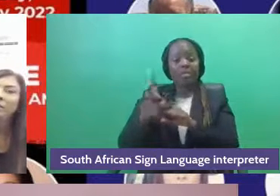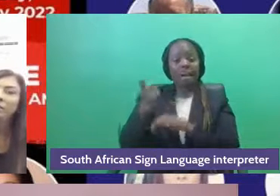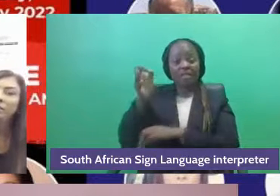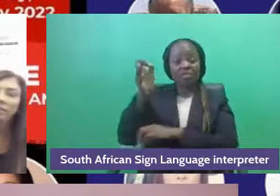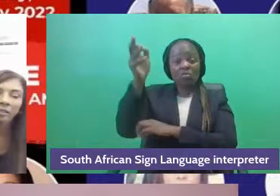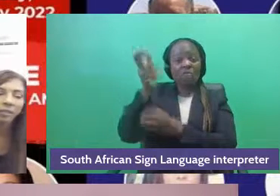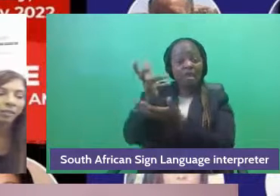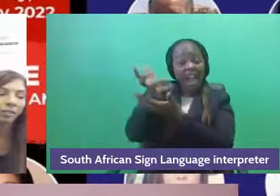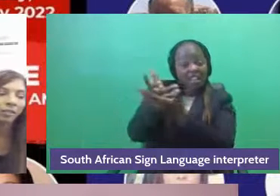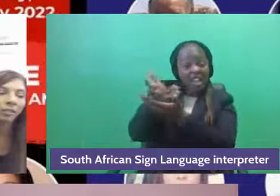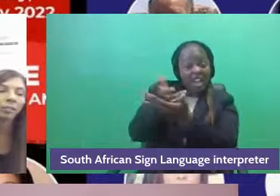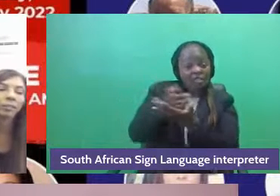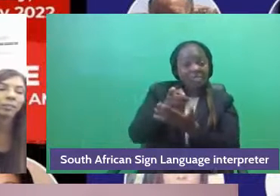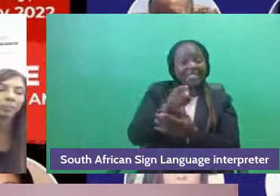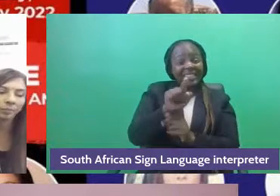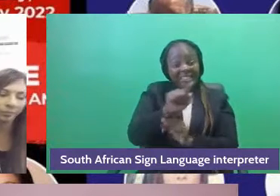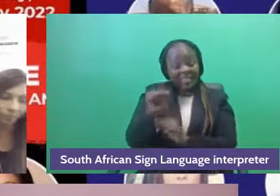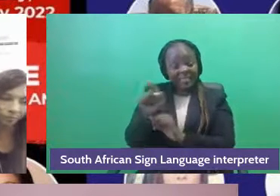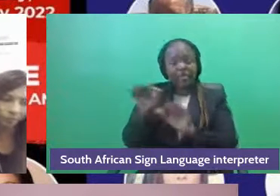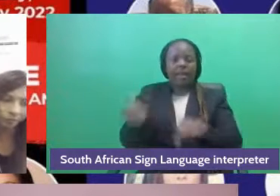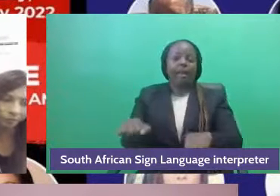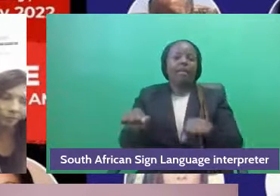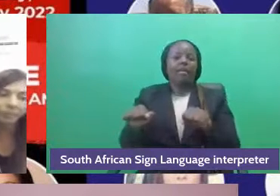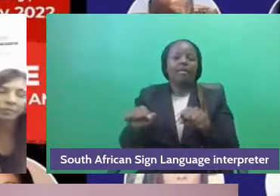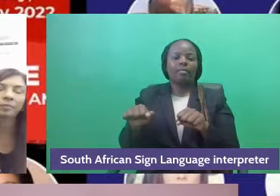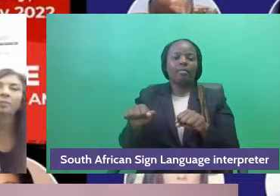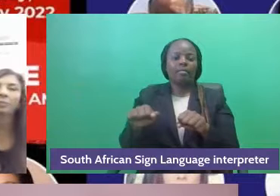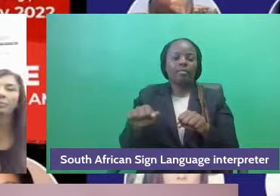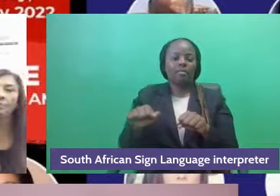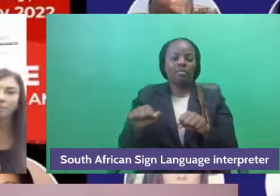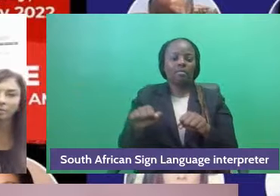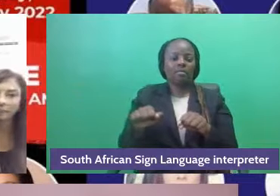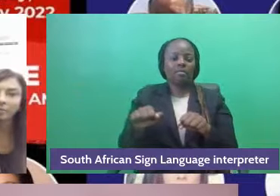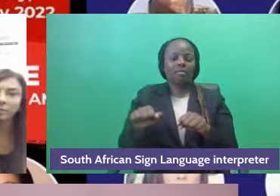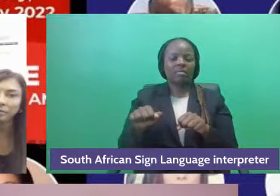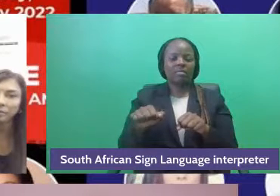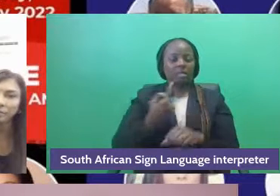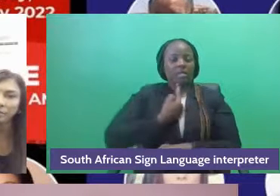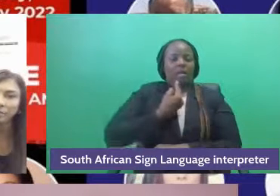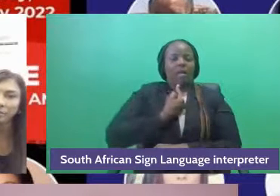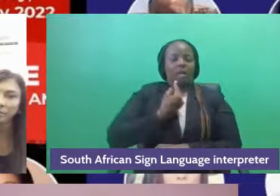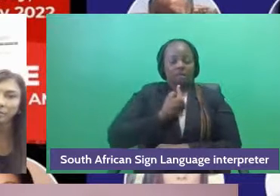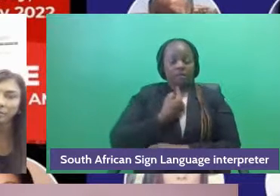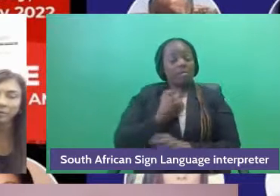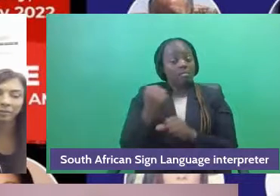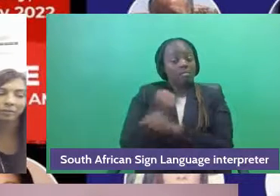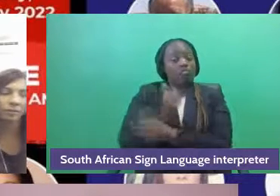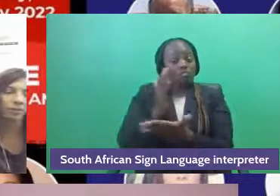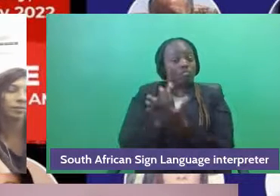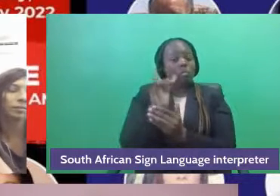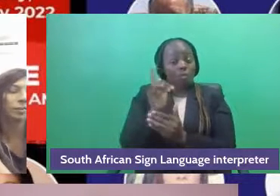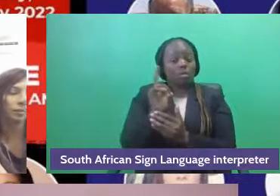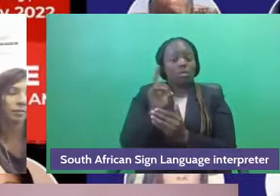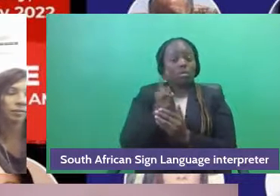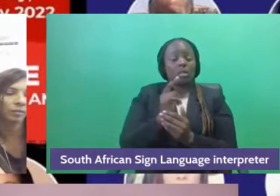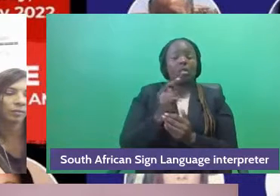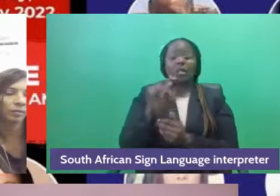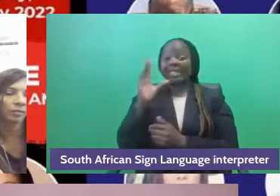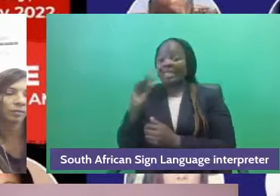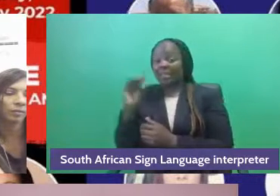engagements that we can have, also to challenge ourselves and making sure that we practice what we preach in terms